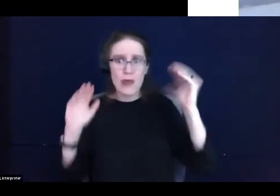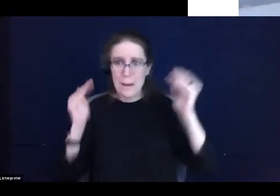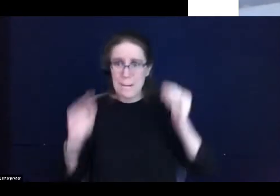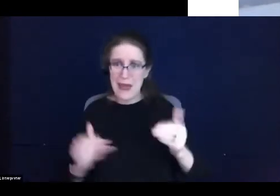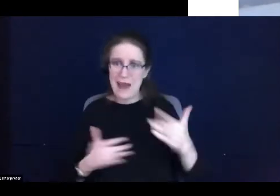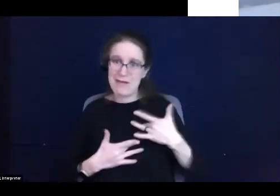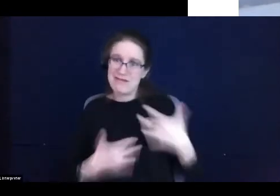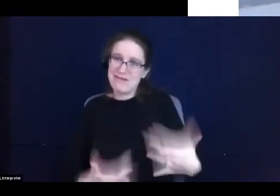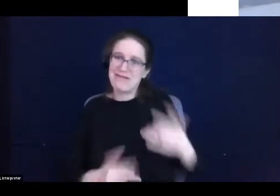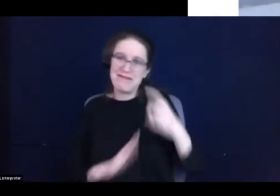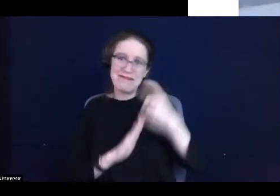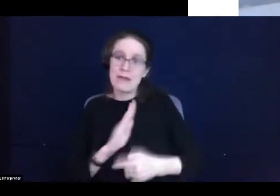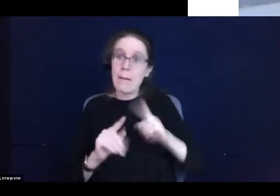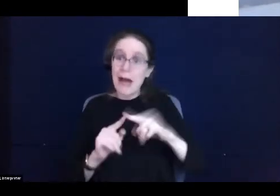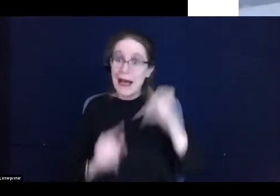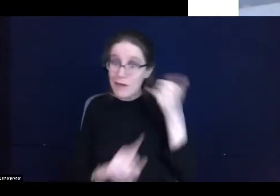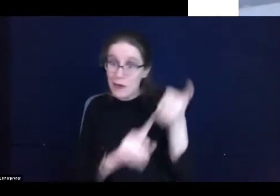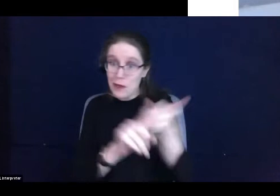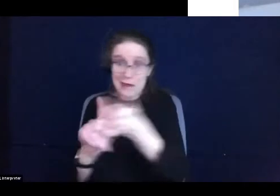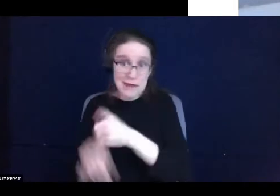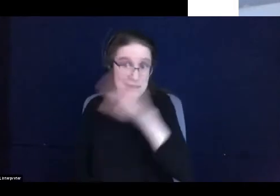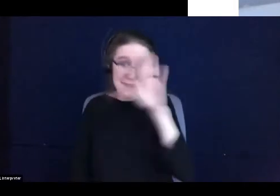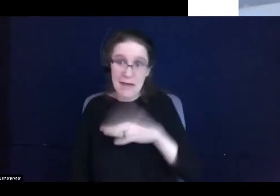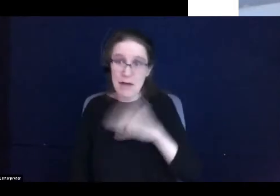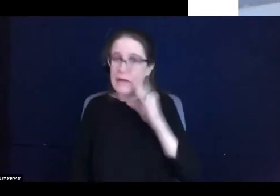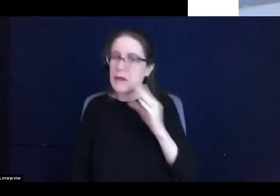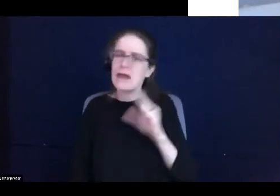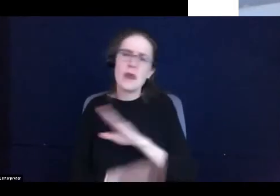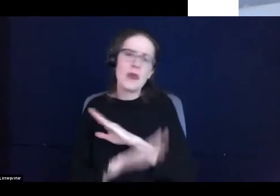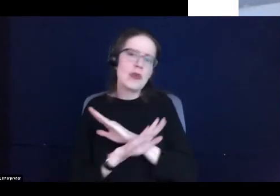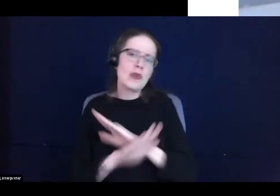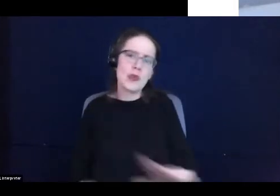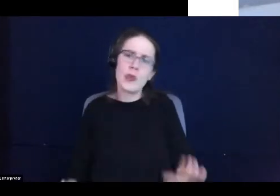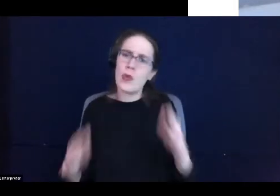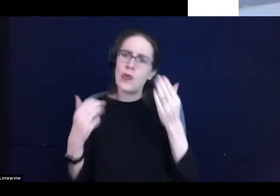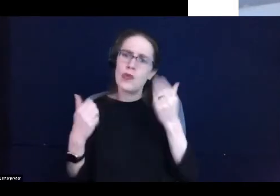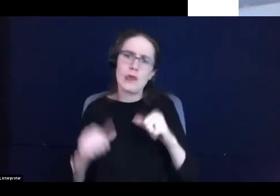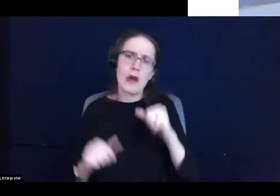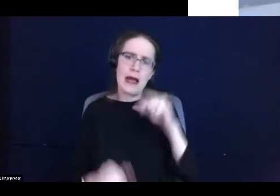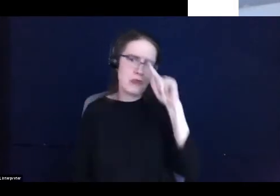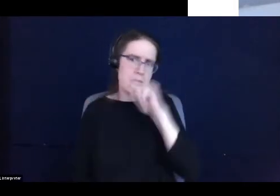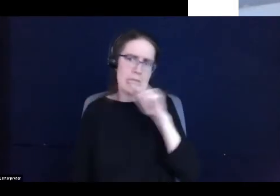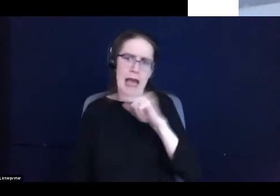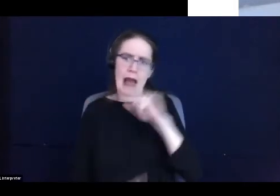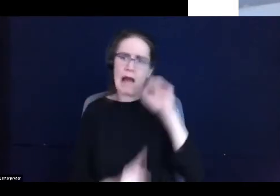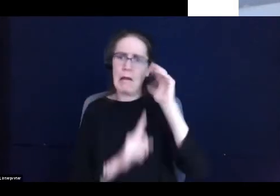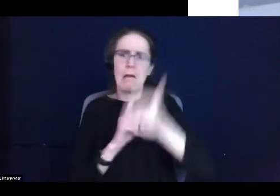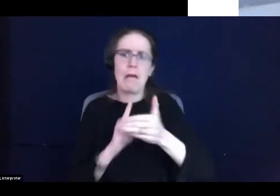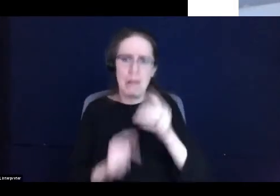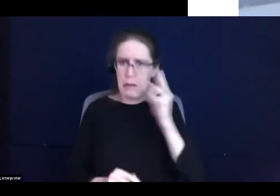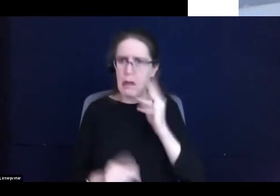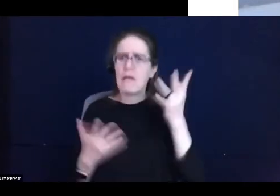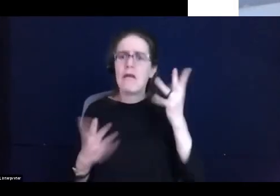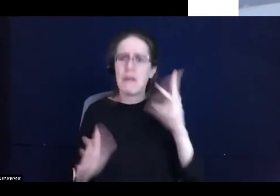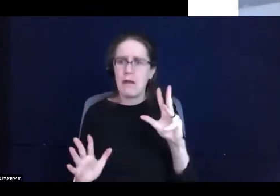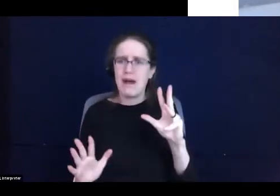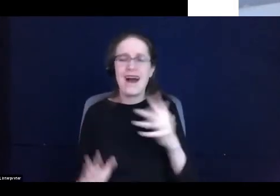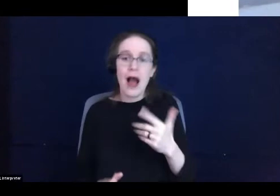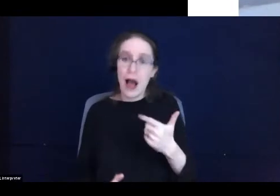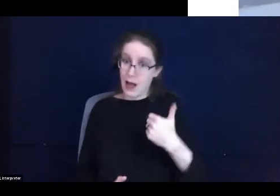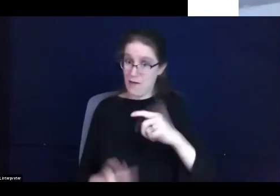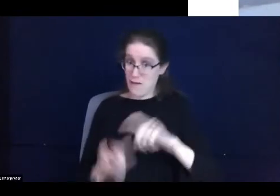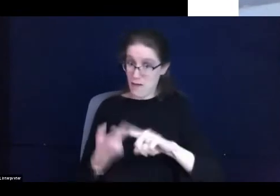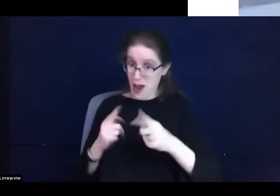what they're talking about, don't try to pretend like you have. I've had friends, when I told them that I was